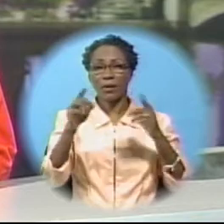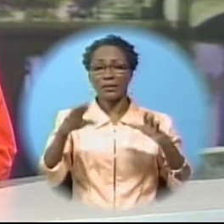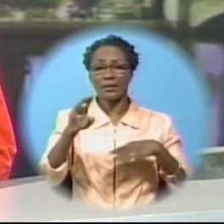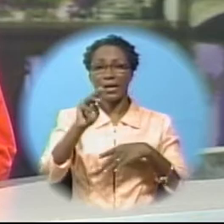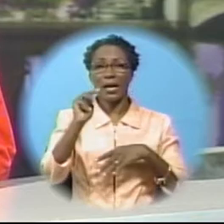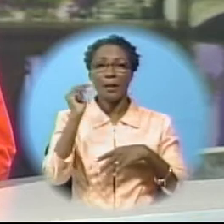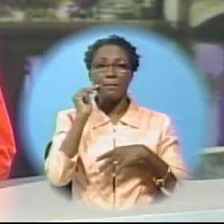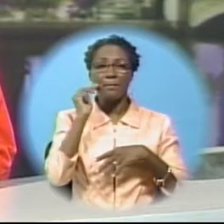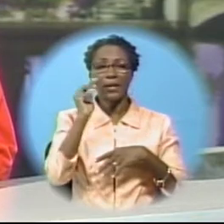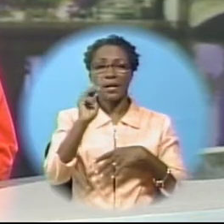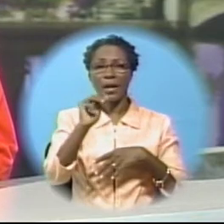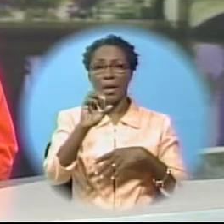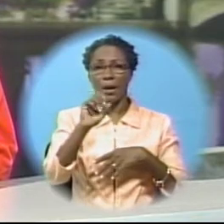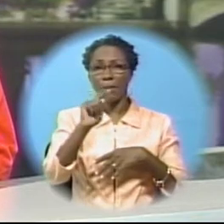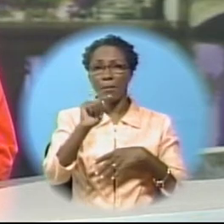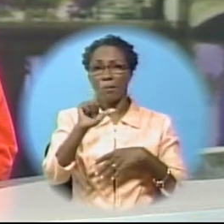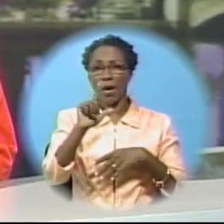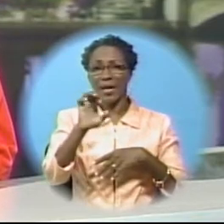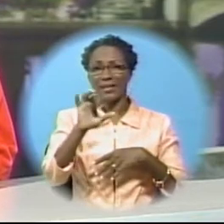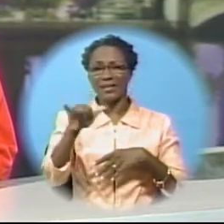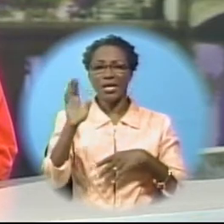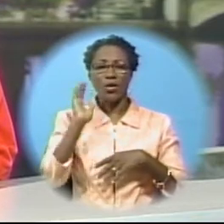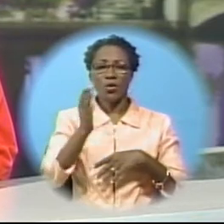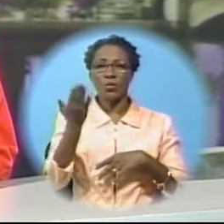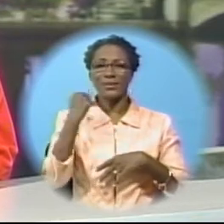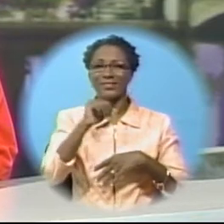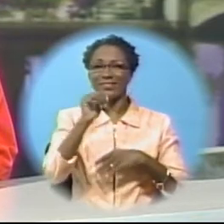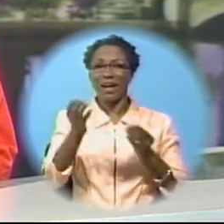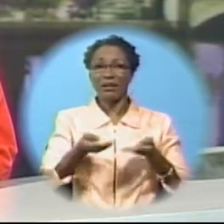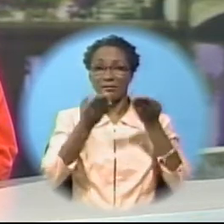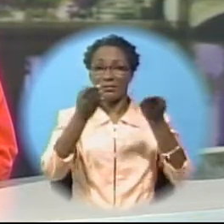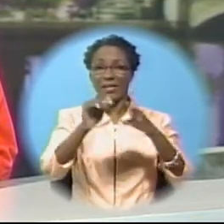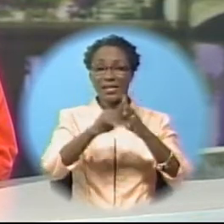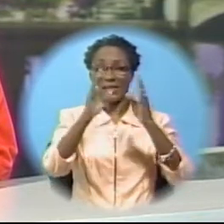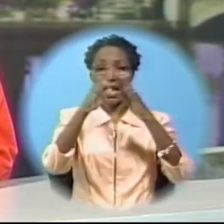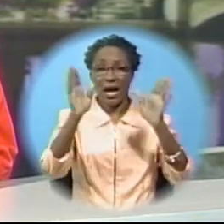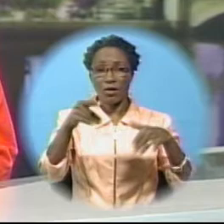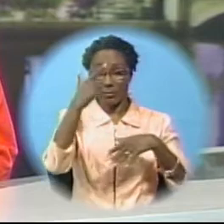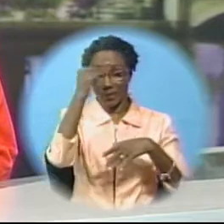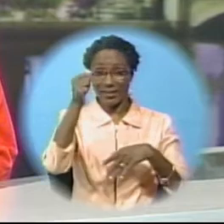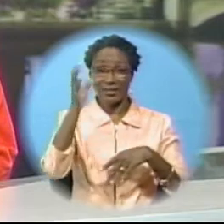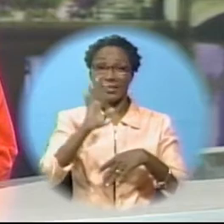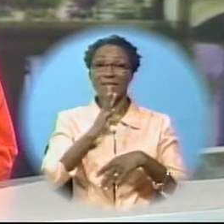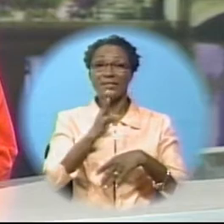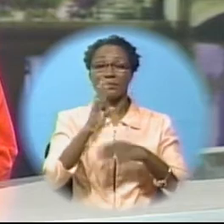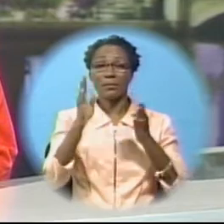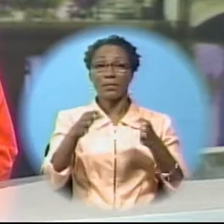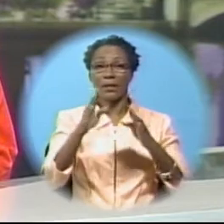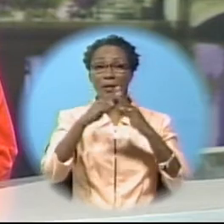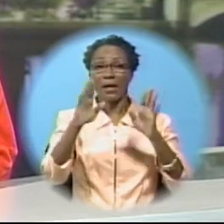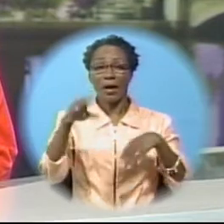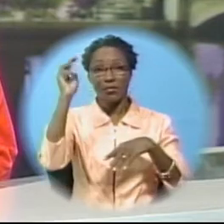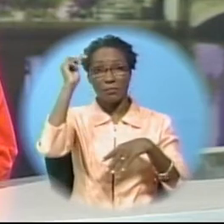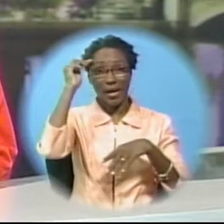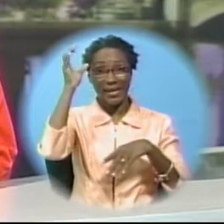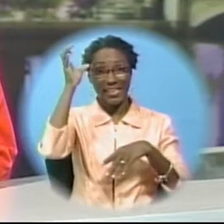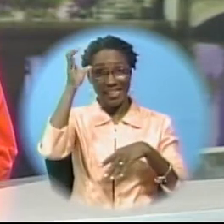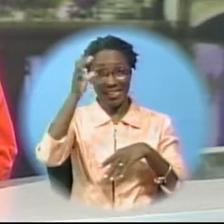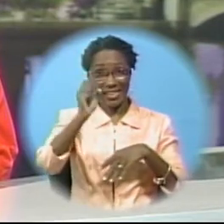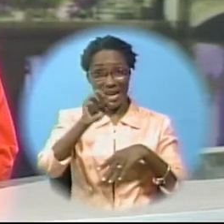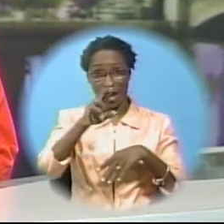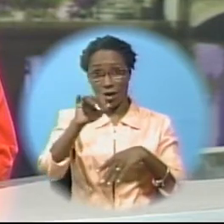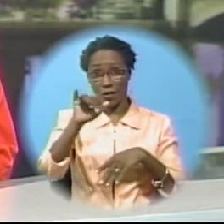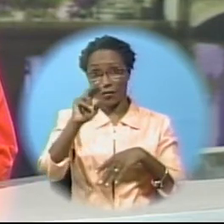tabled in Parliament today. CBC understands that House Speaker Michael Carrington was concerned about some of the wording of the proposed